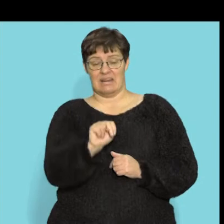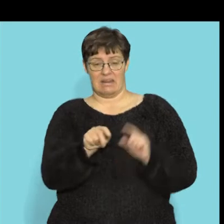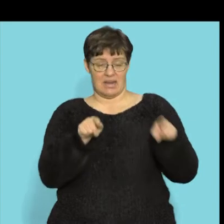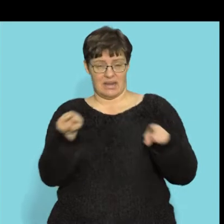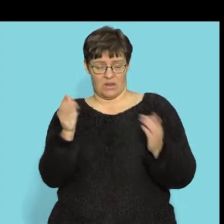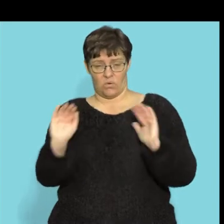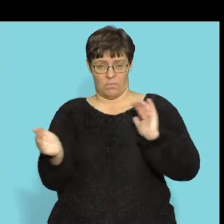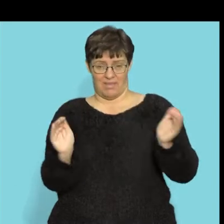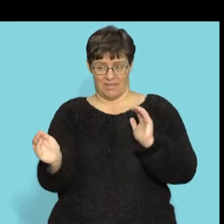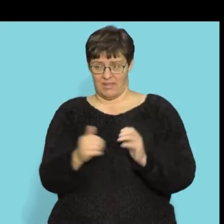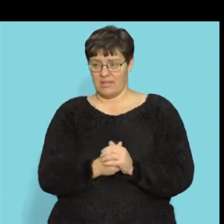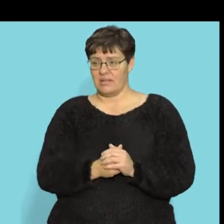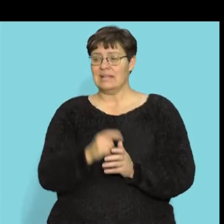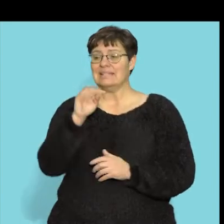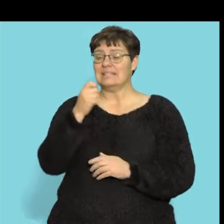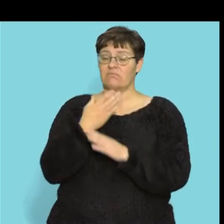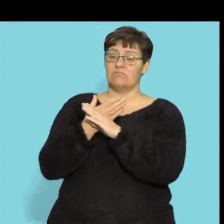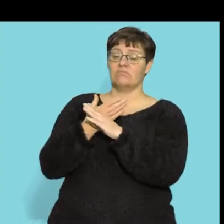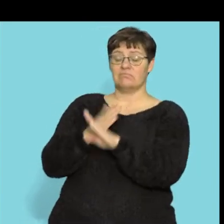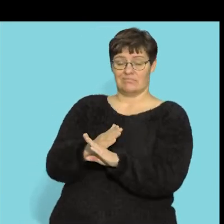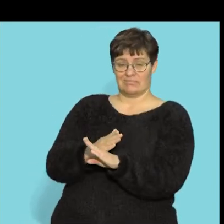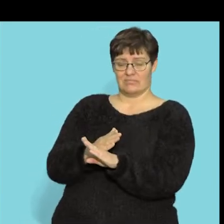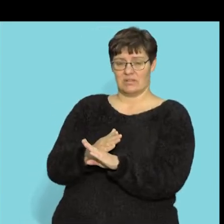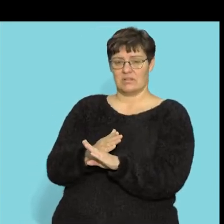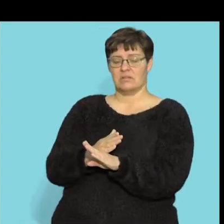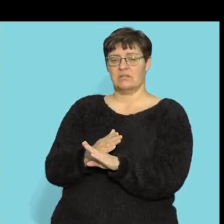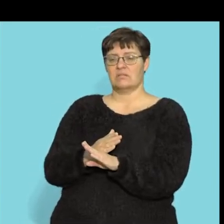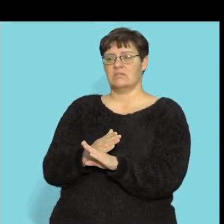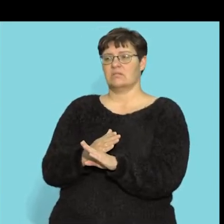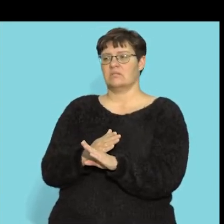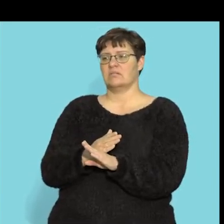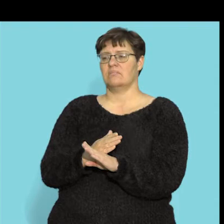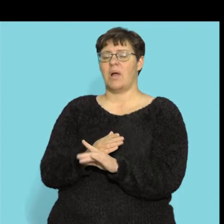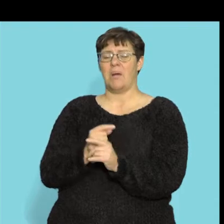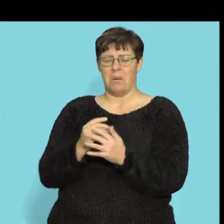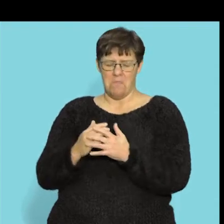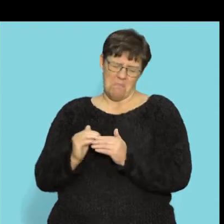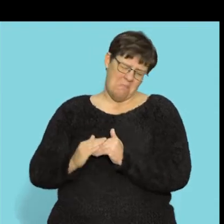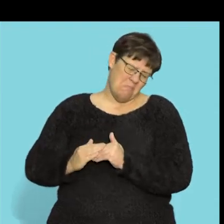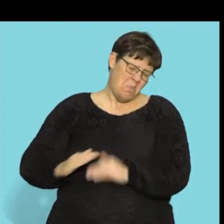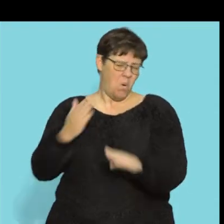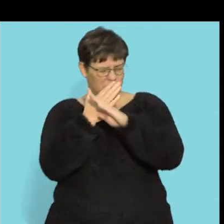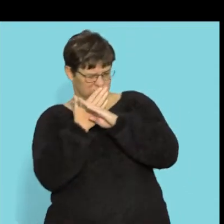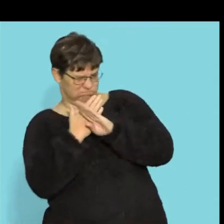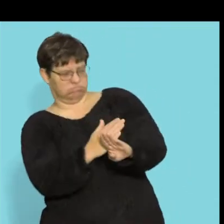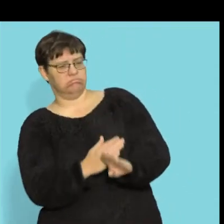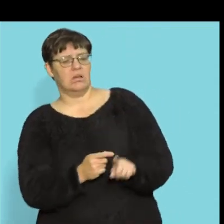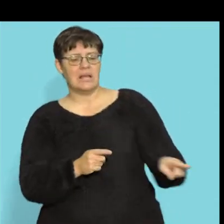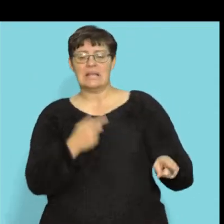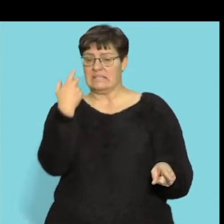of tin is most likely almost 10 times that of silver, okay? So it